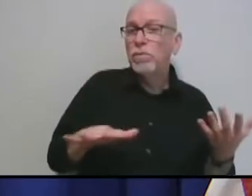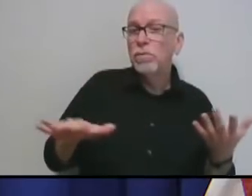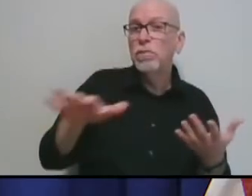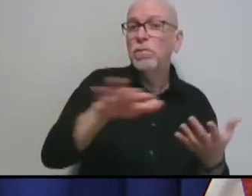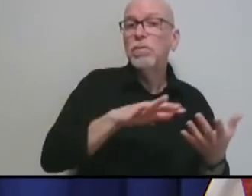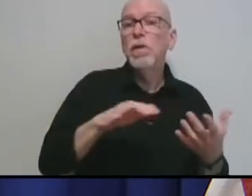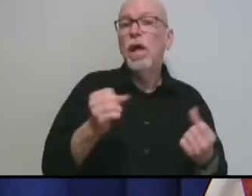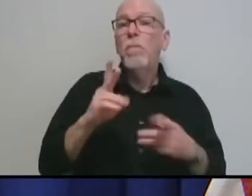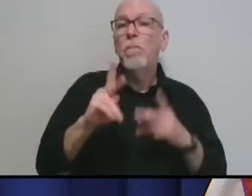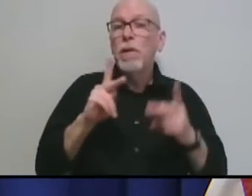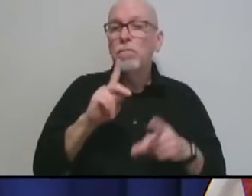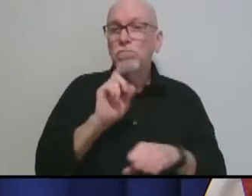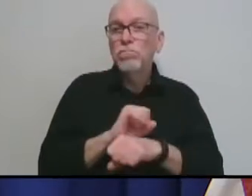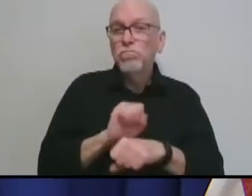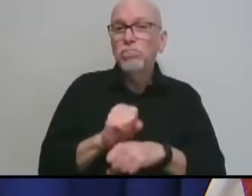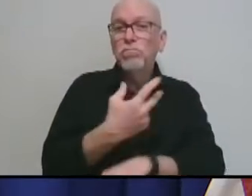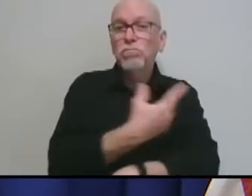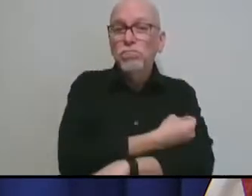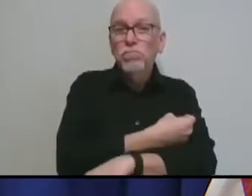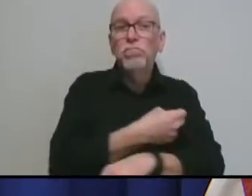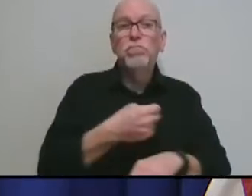people are